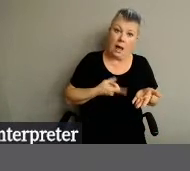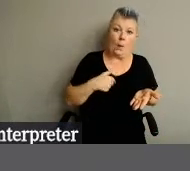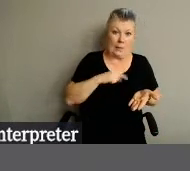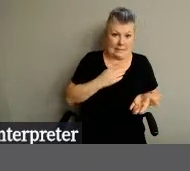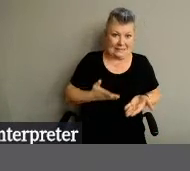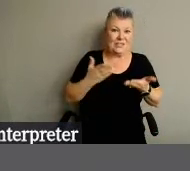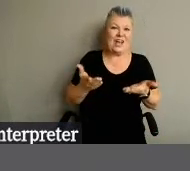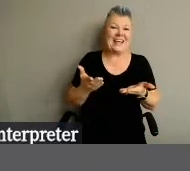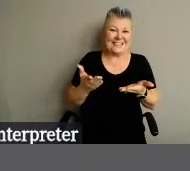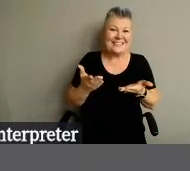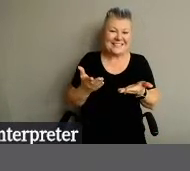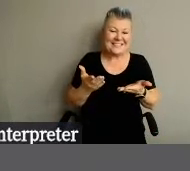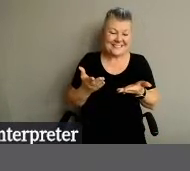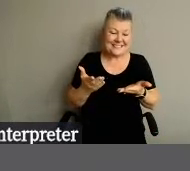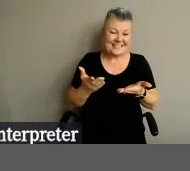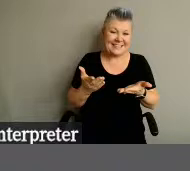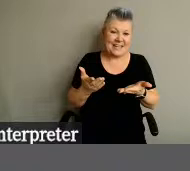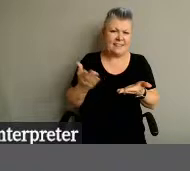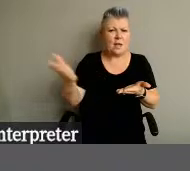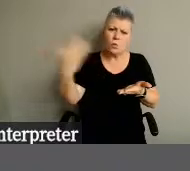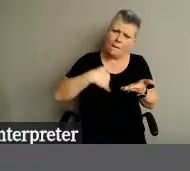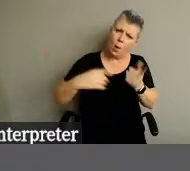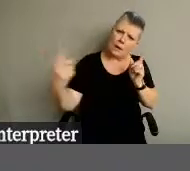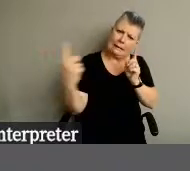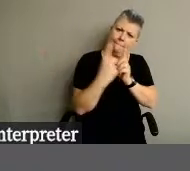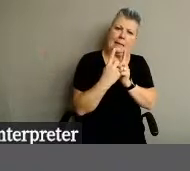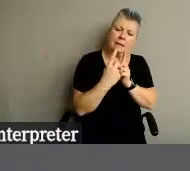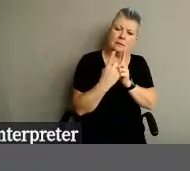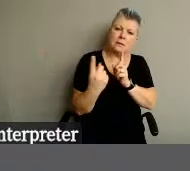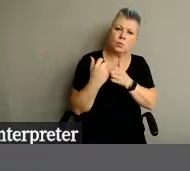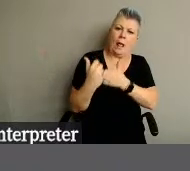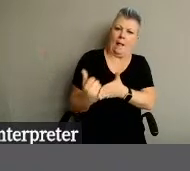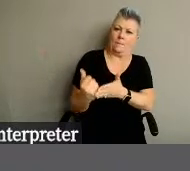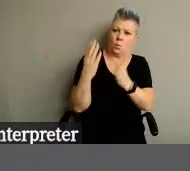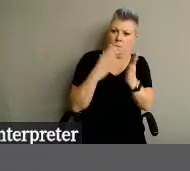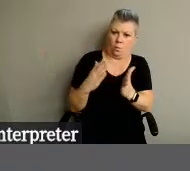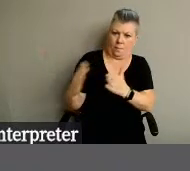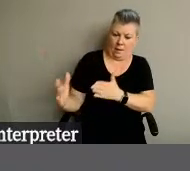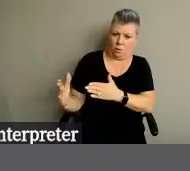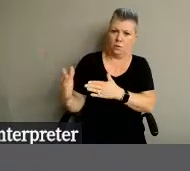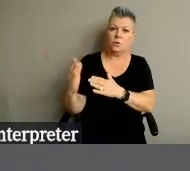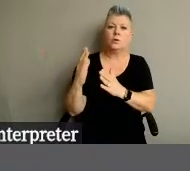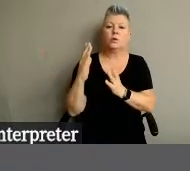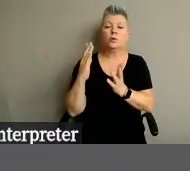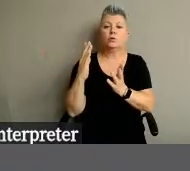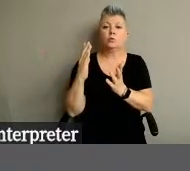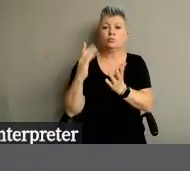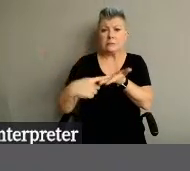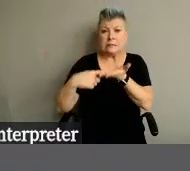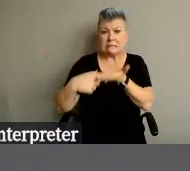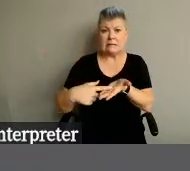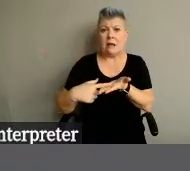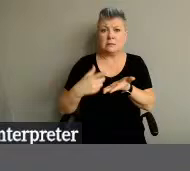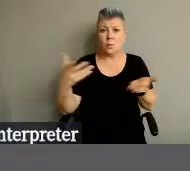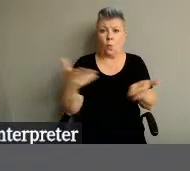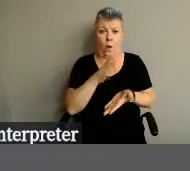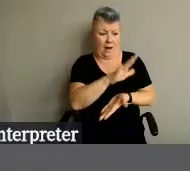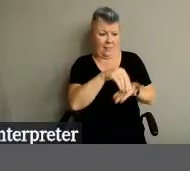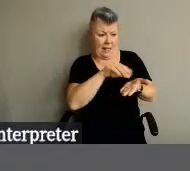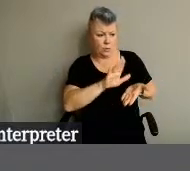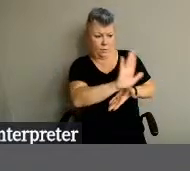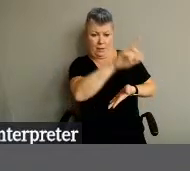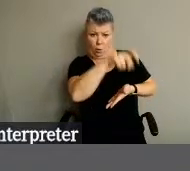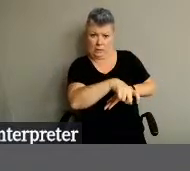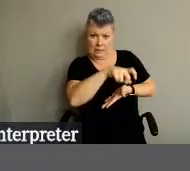suggest that you come in and lay eyes on, just so that you can help be prepared to speak to what their needs are and help keep